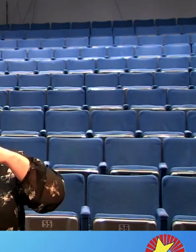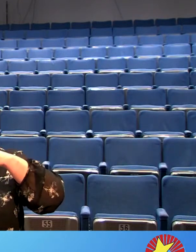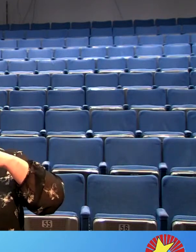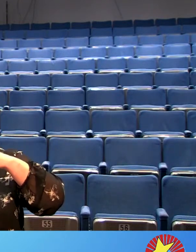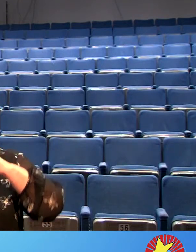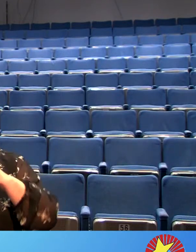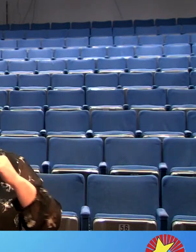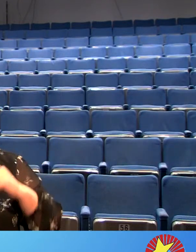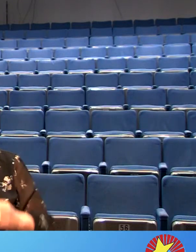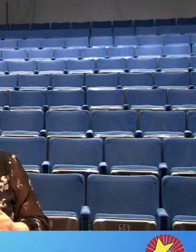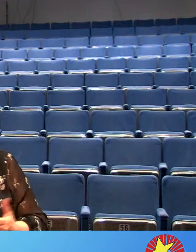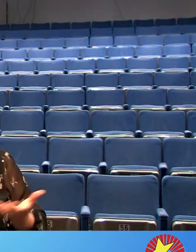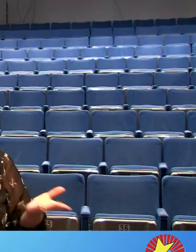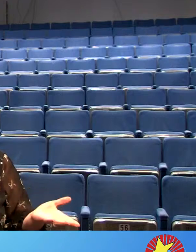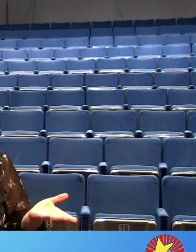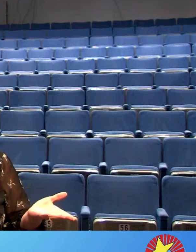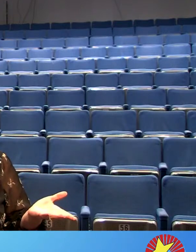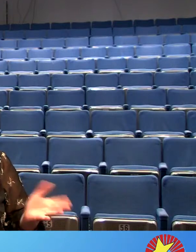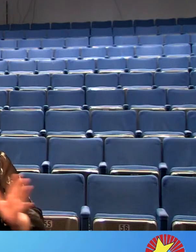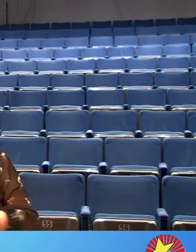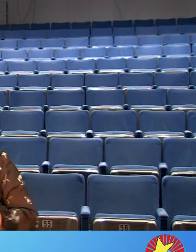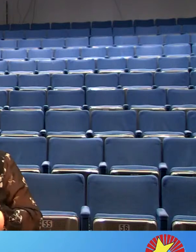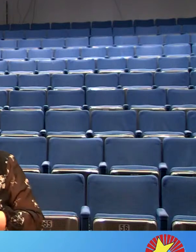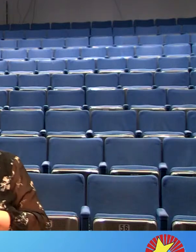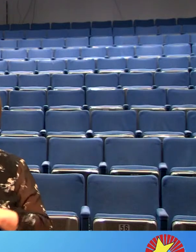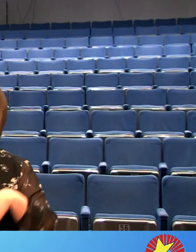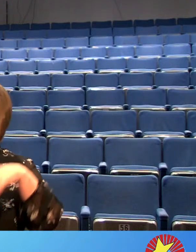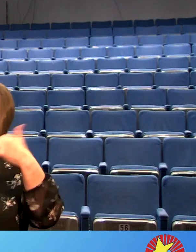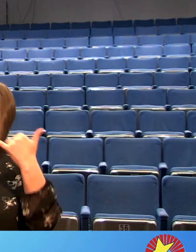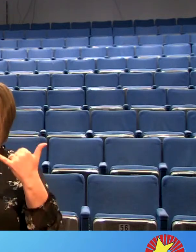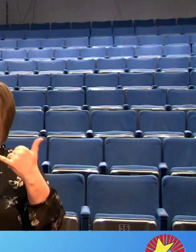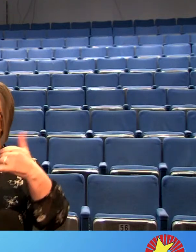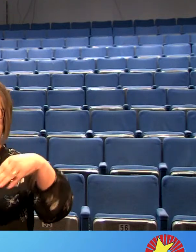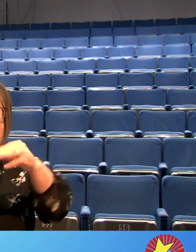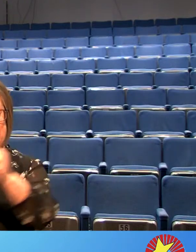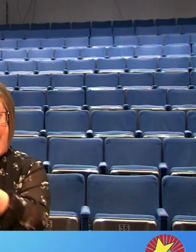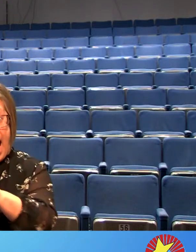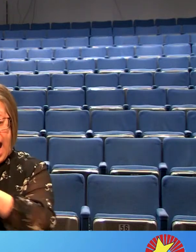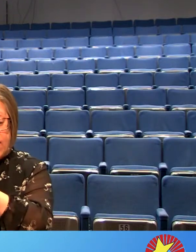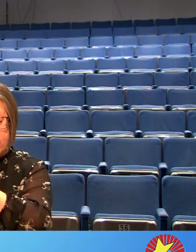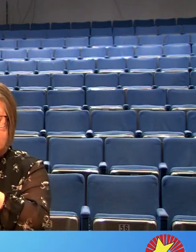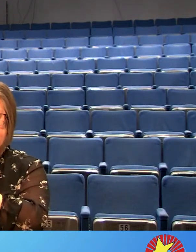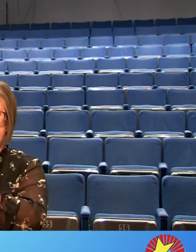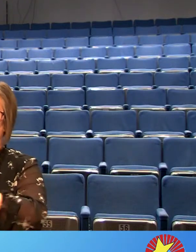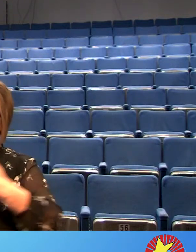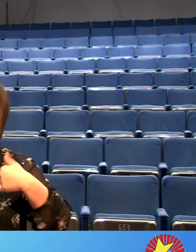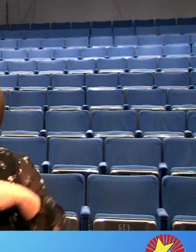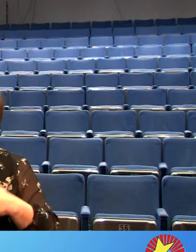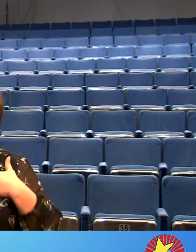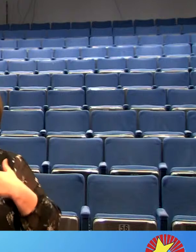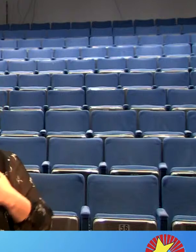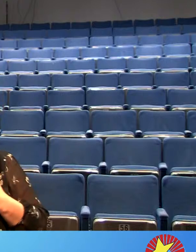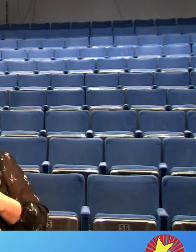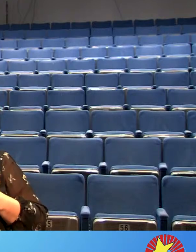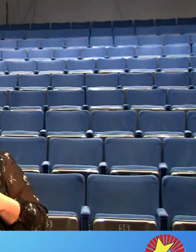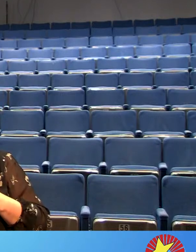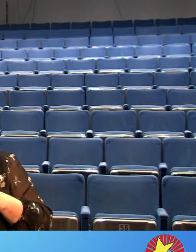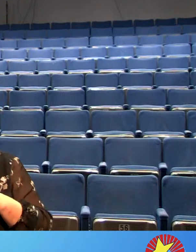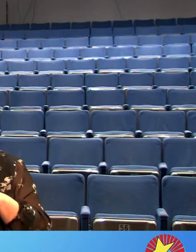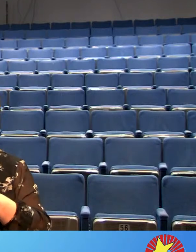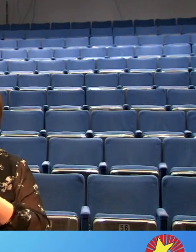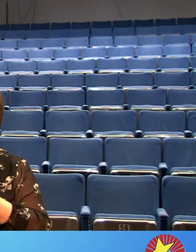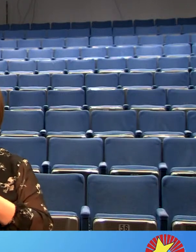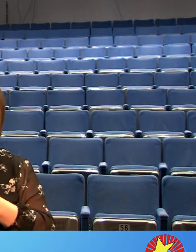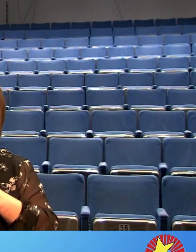18 students were scored at below minimally proficient, which placed them at level 1. For